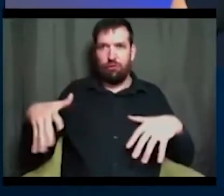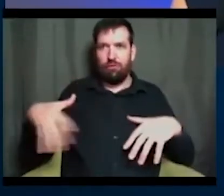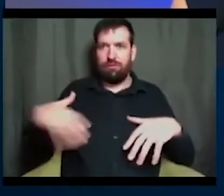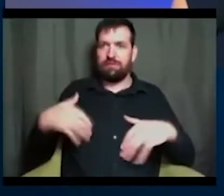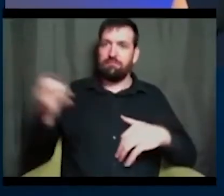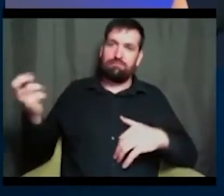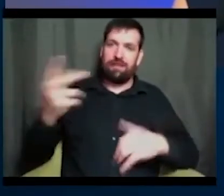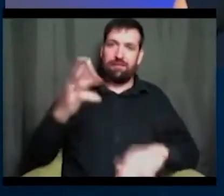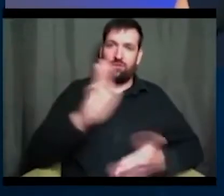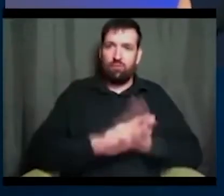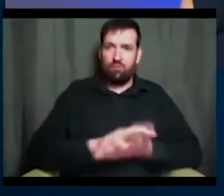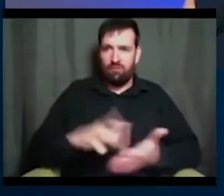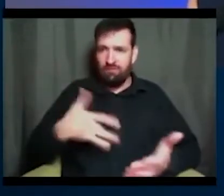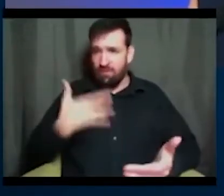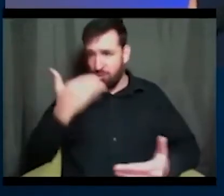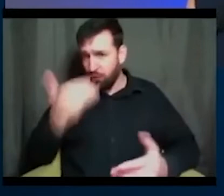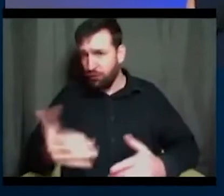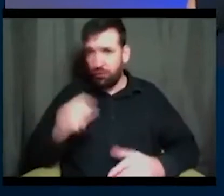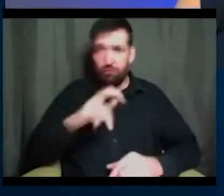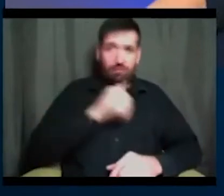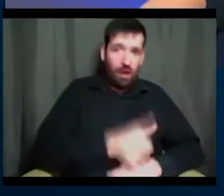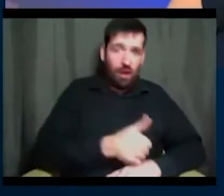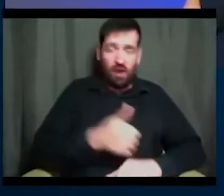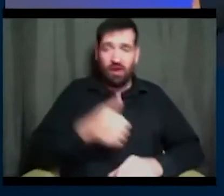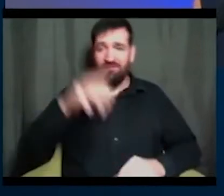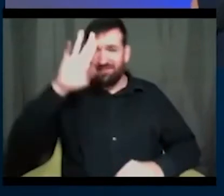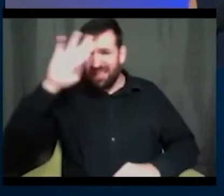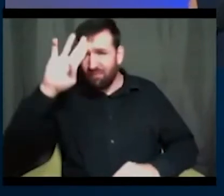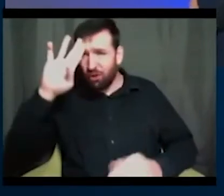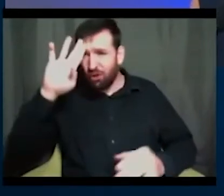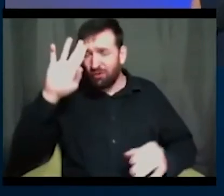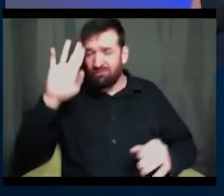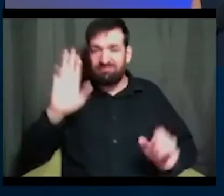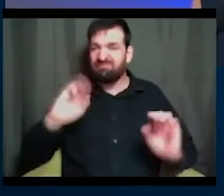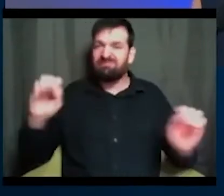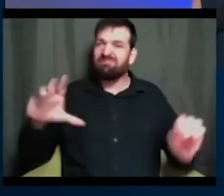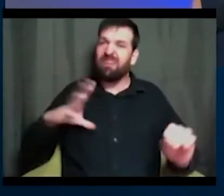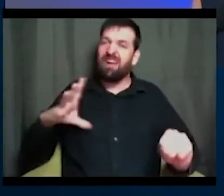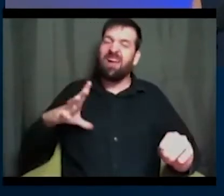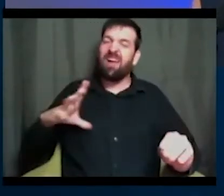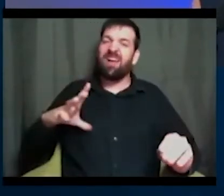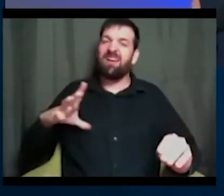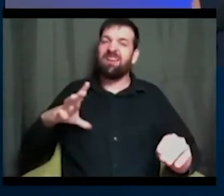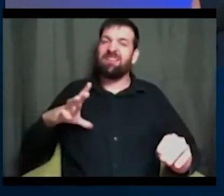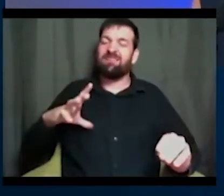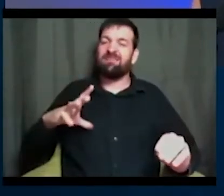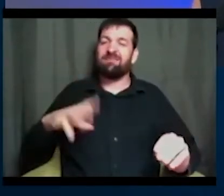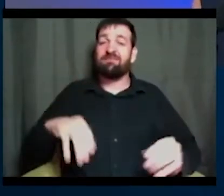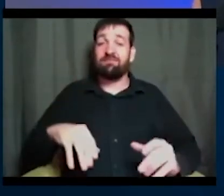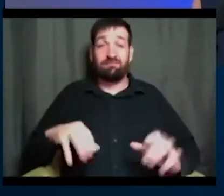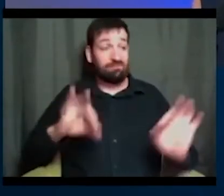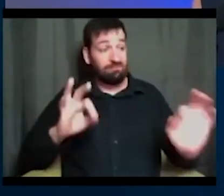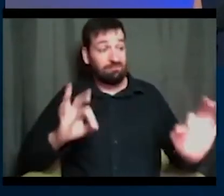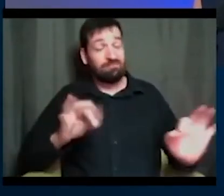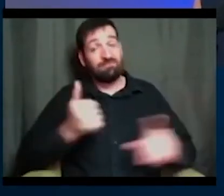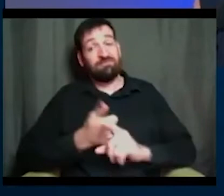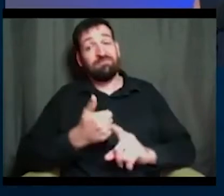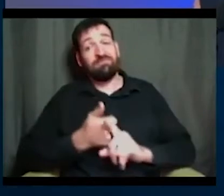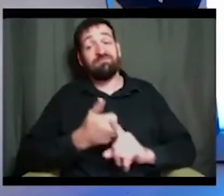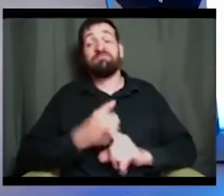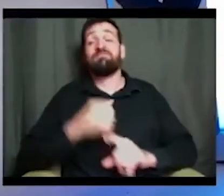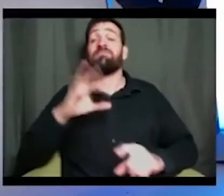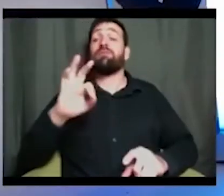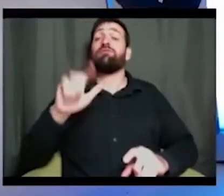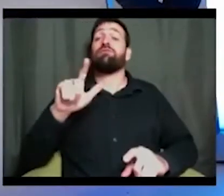were going to feel good or not, or have any fevers, and they were fine. Anyway, Dr. Lewis, your anyways, kid was now good to go? Yeah, he actually got his flu vaccine